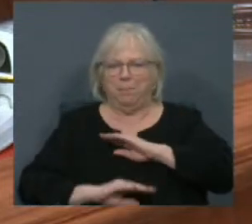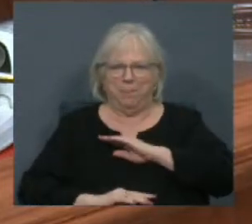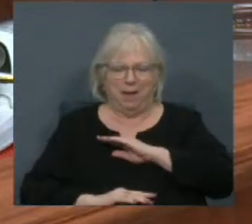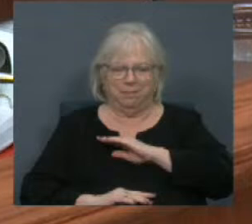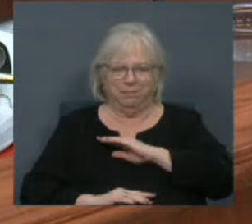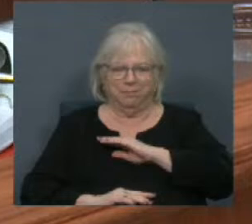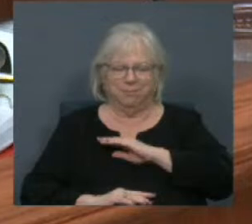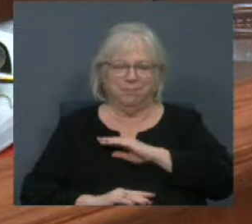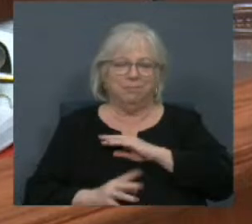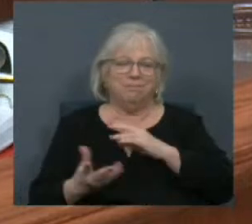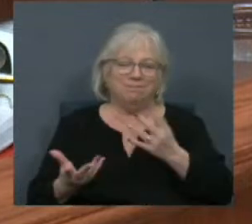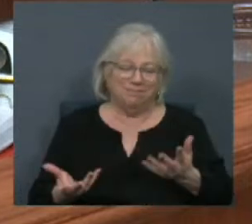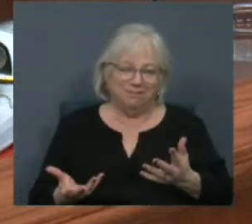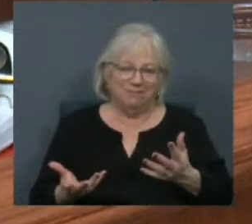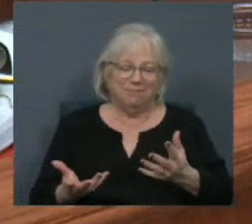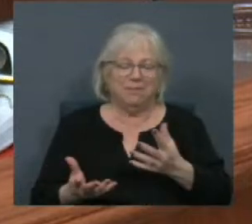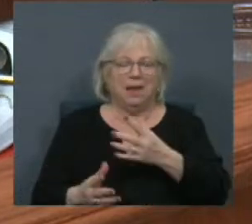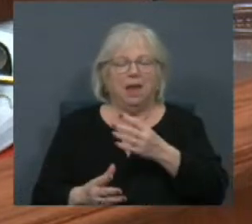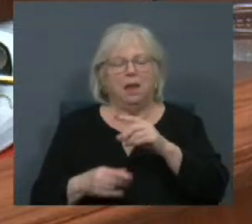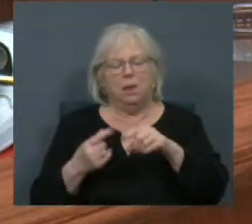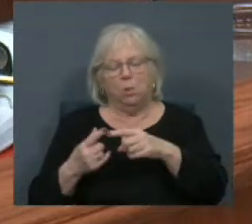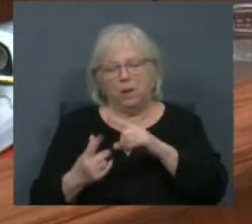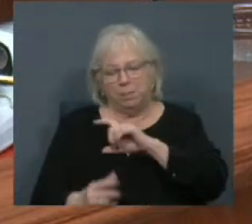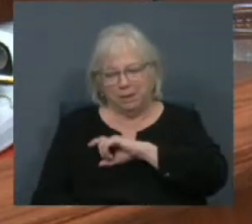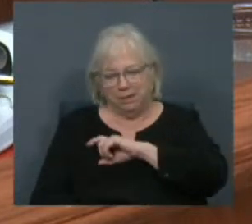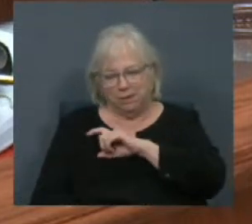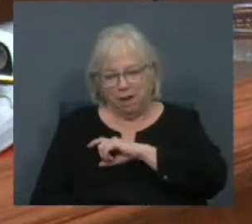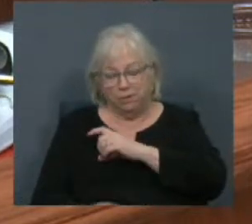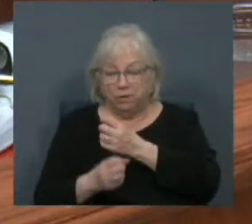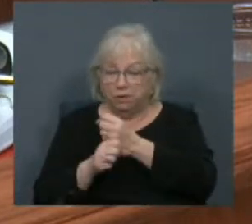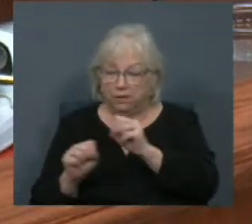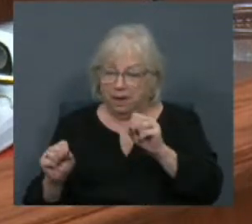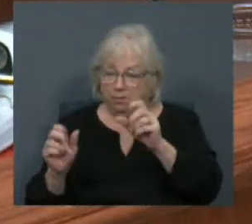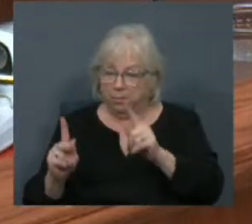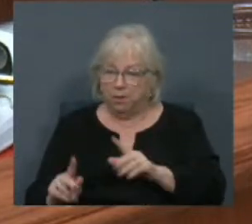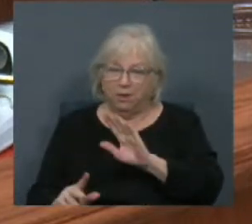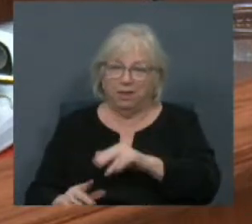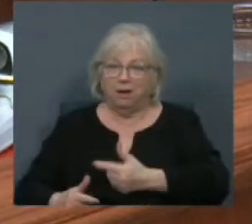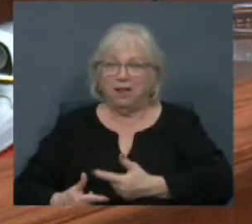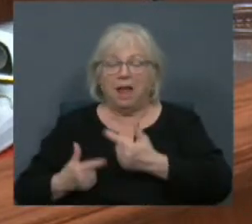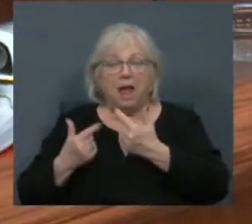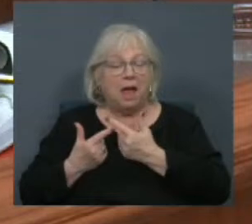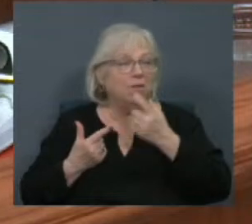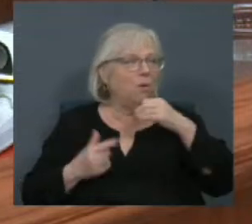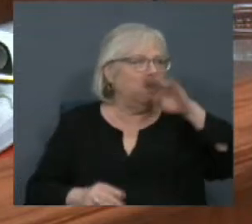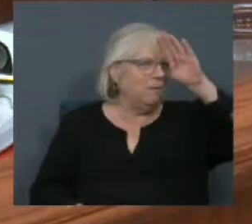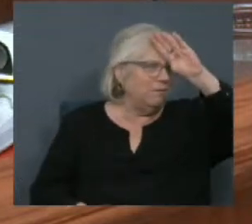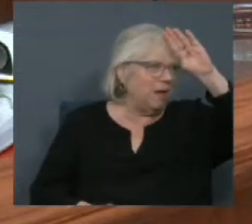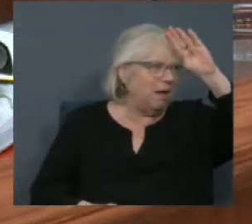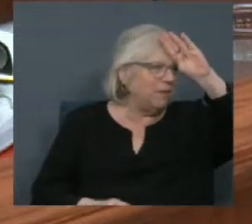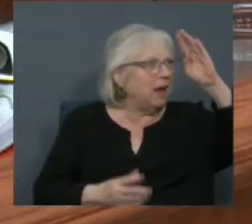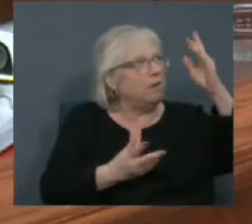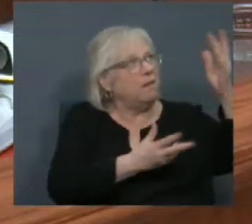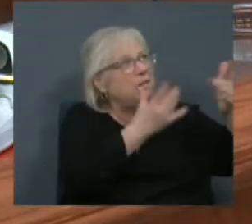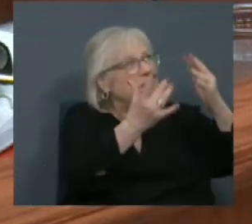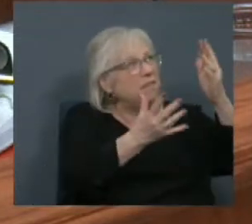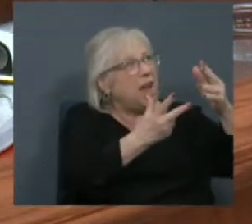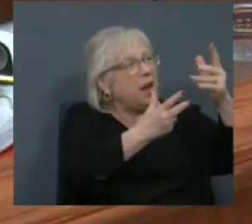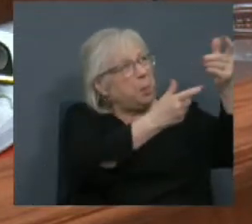token, when a police officer saves somebody's life, when a firefighter pulls someone from a